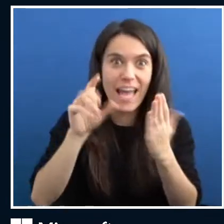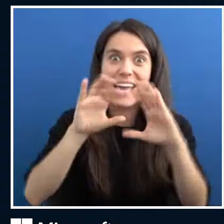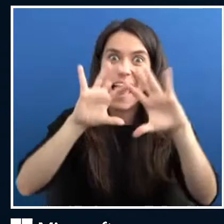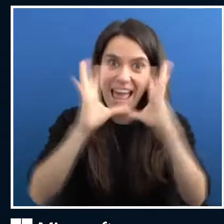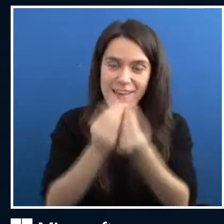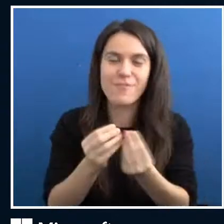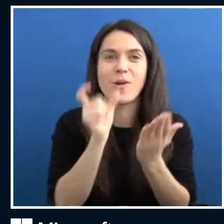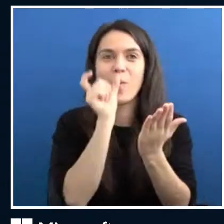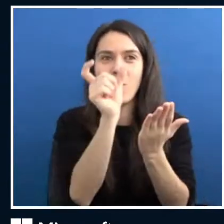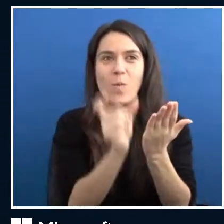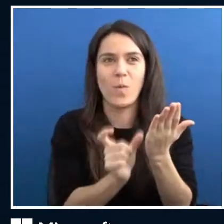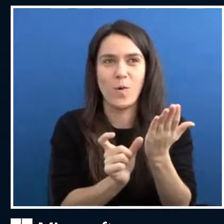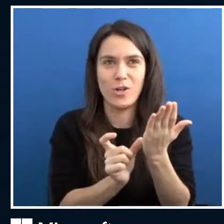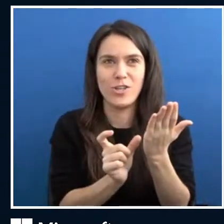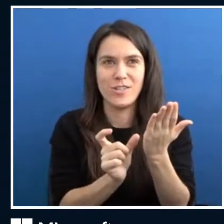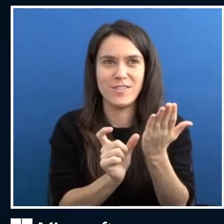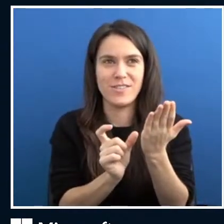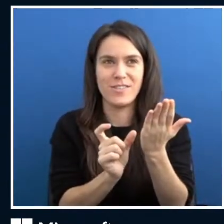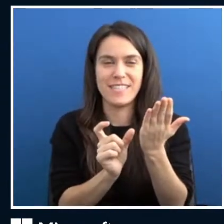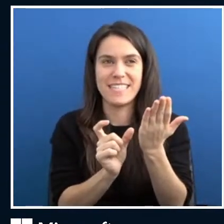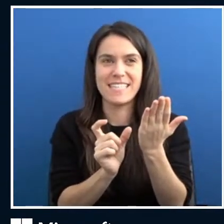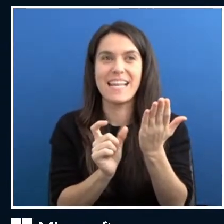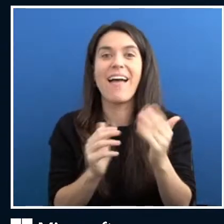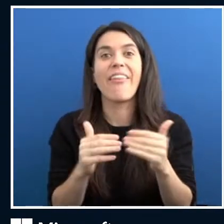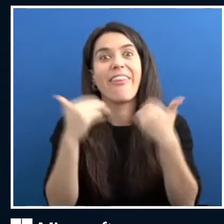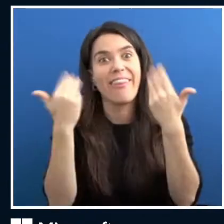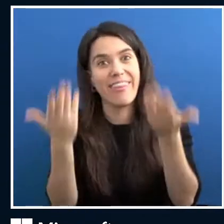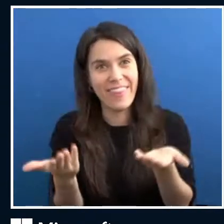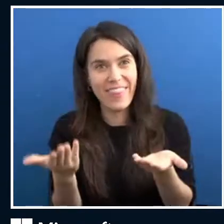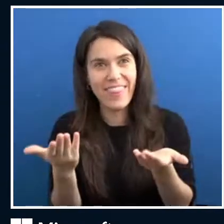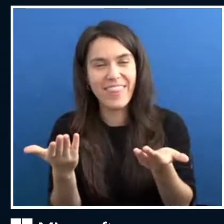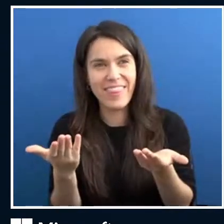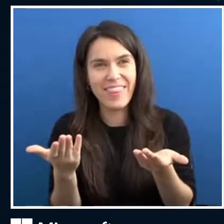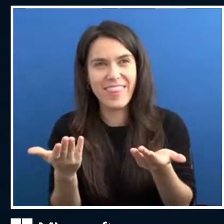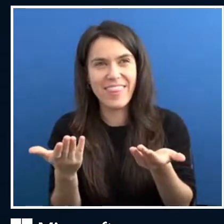And then you have to append it to